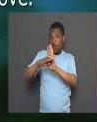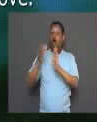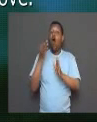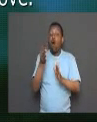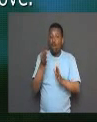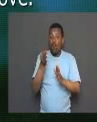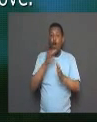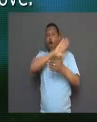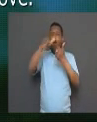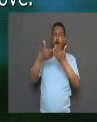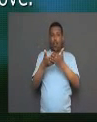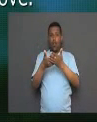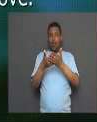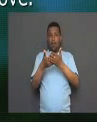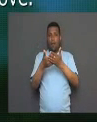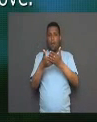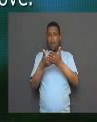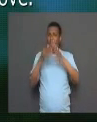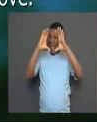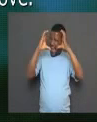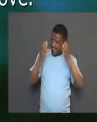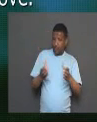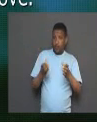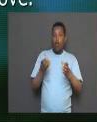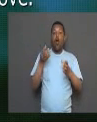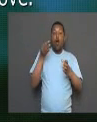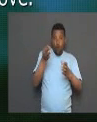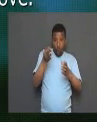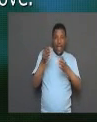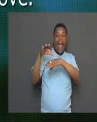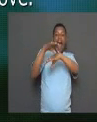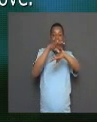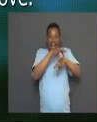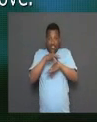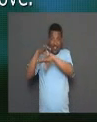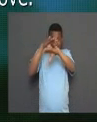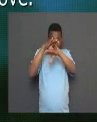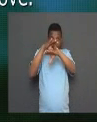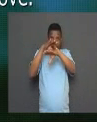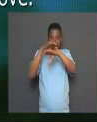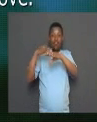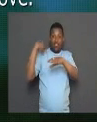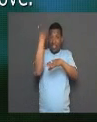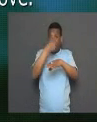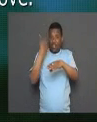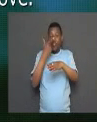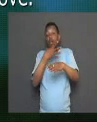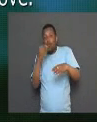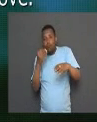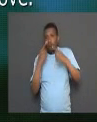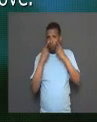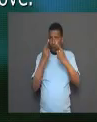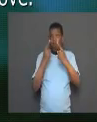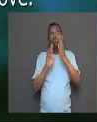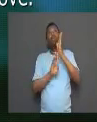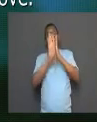of all or part of the Earth's surface as viewed from